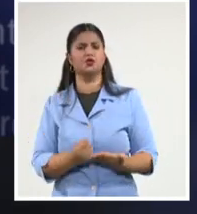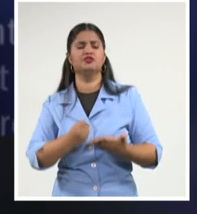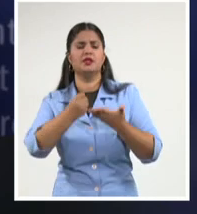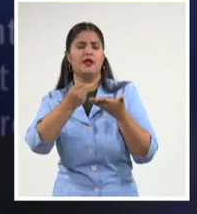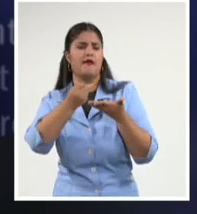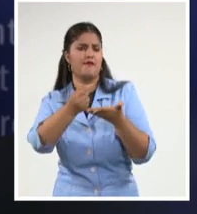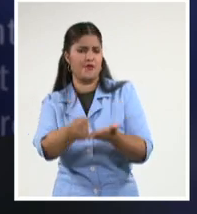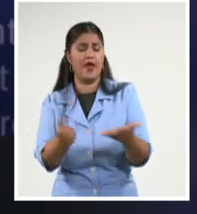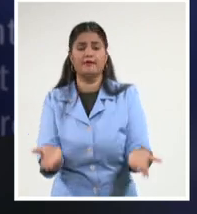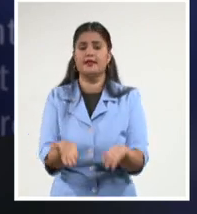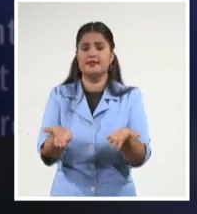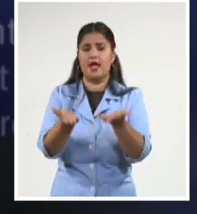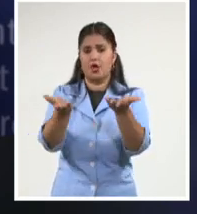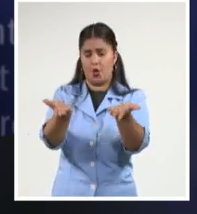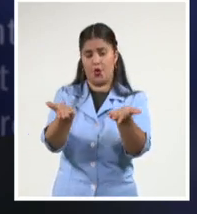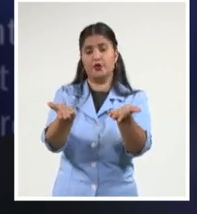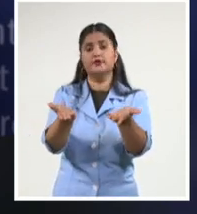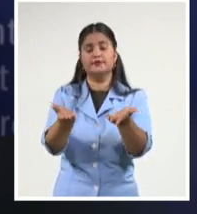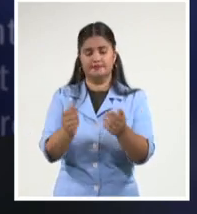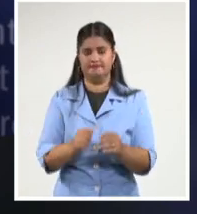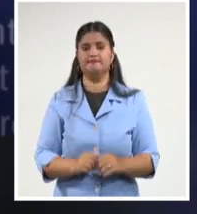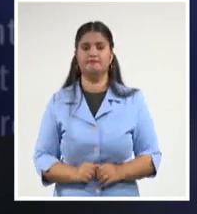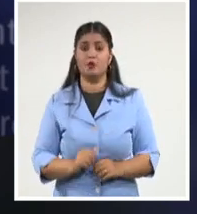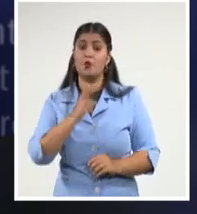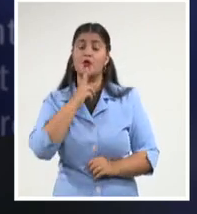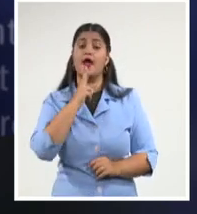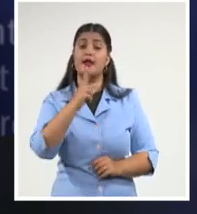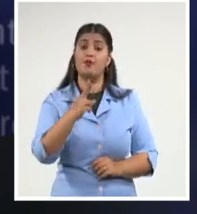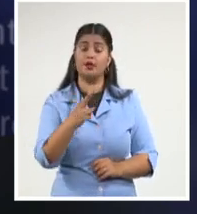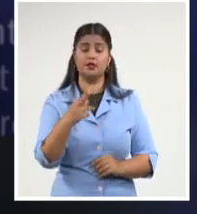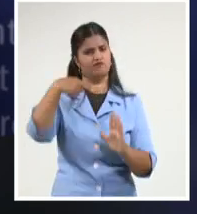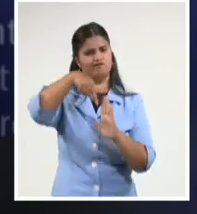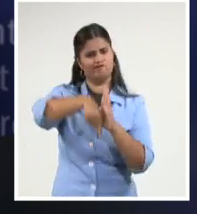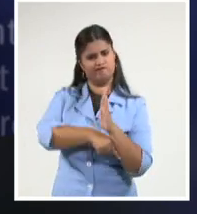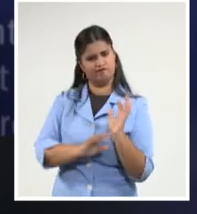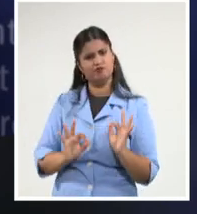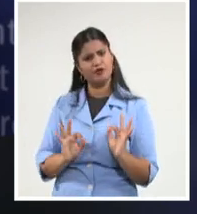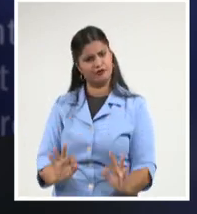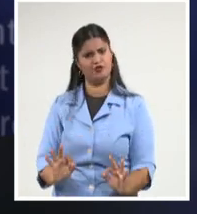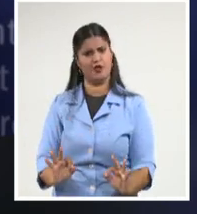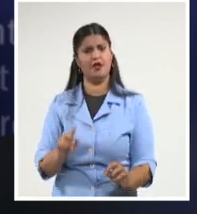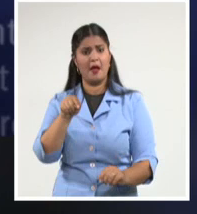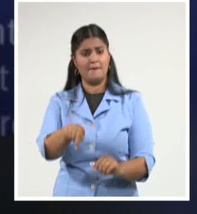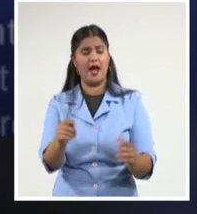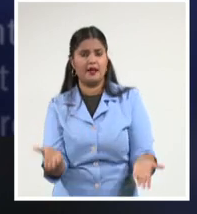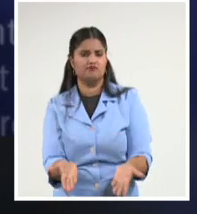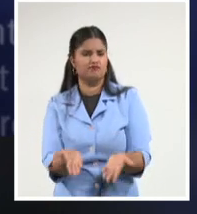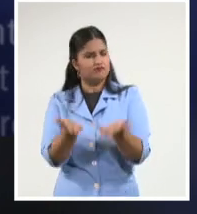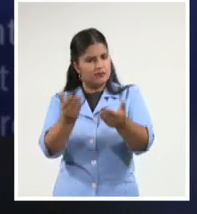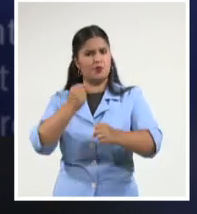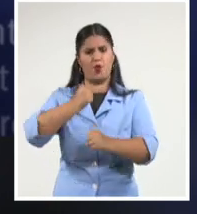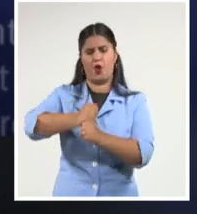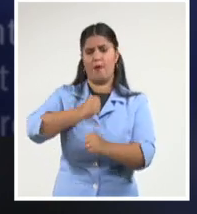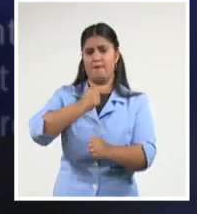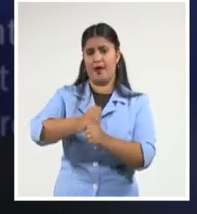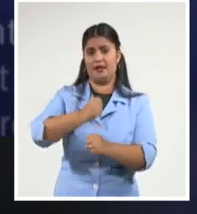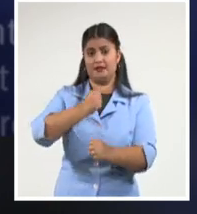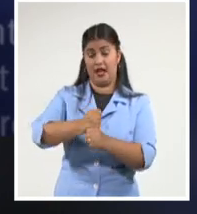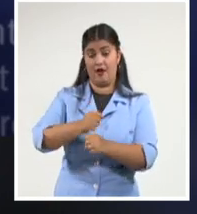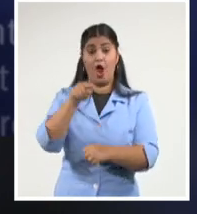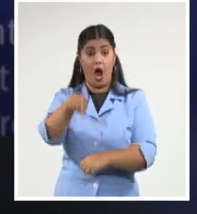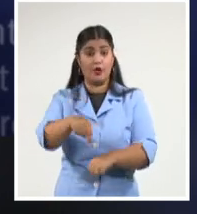the development of joint responses to global challenges. Since the beginning of the